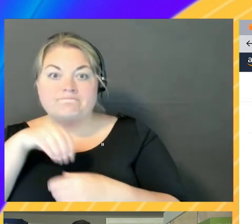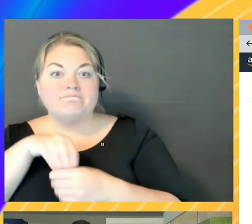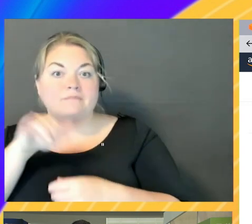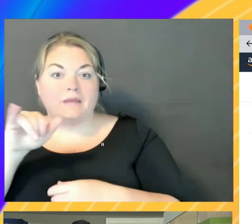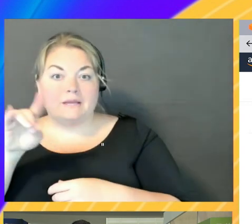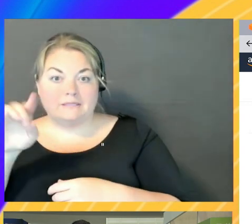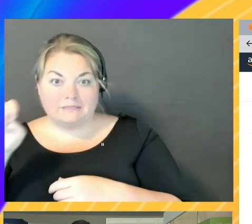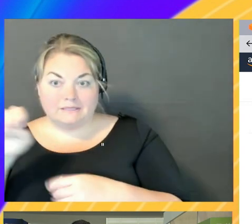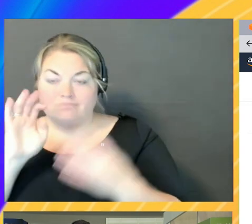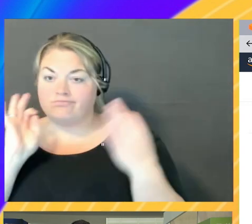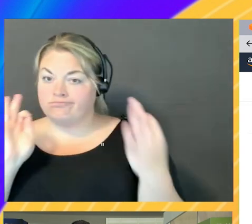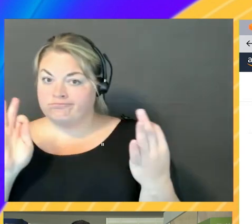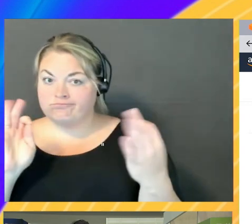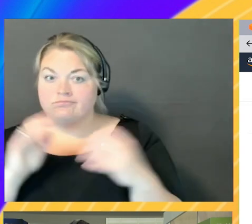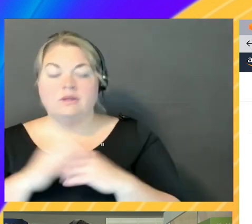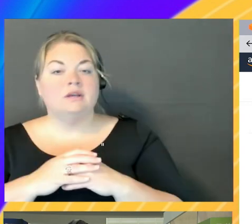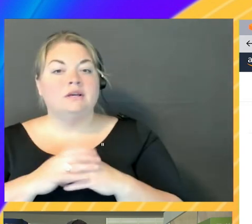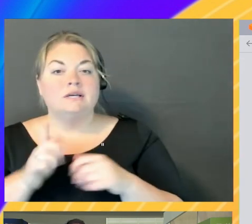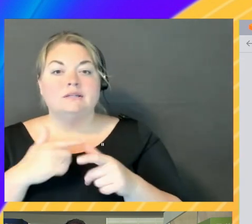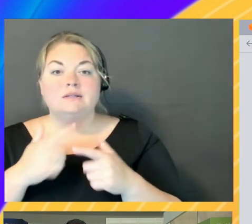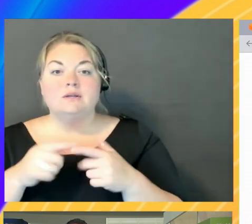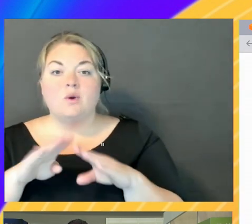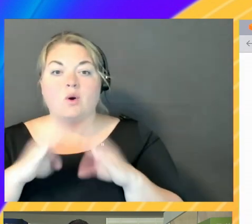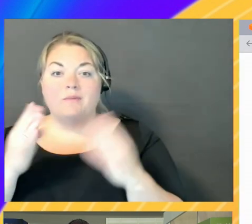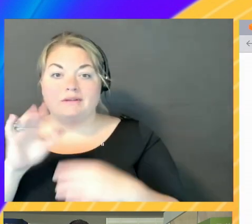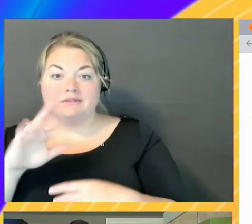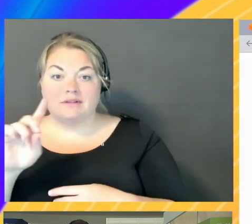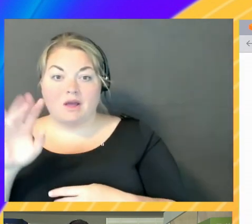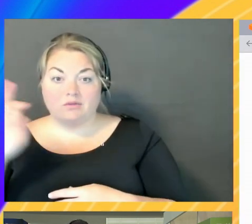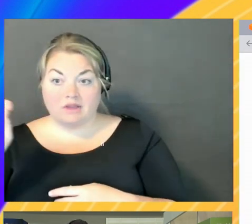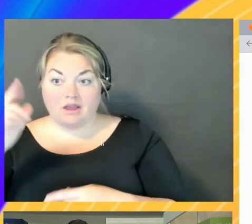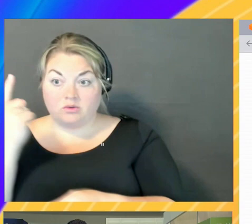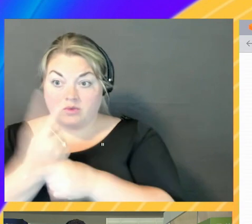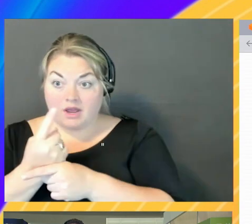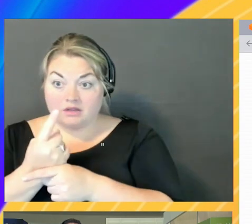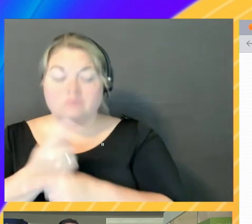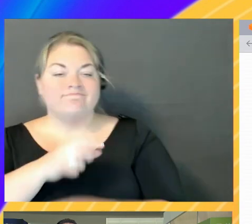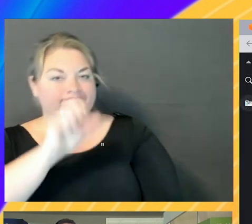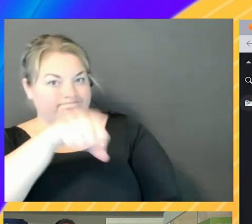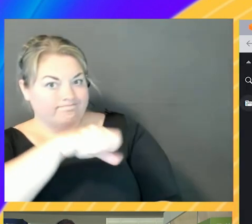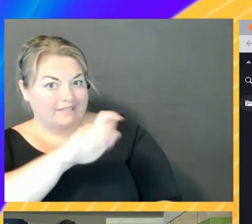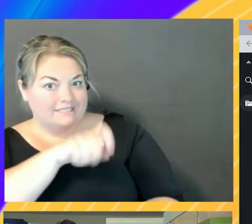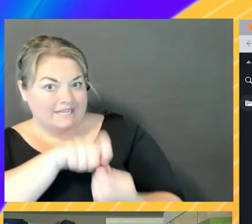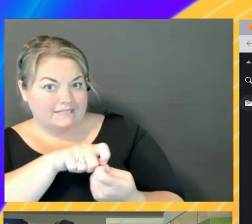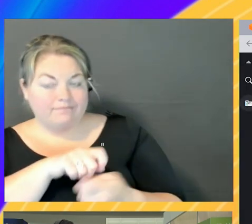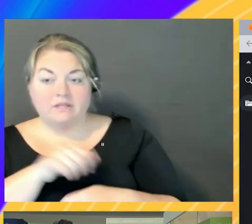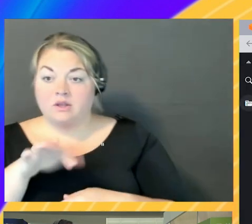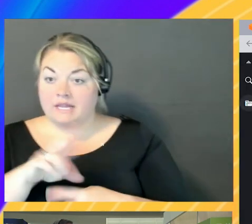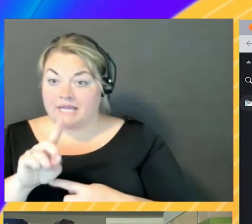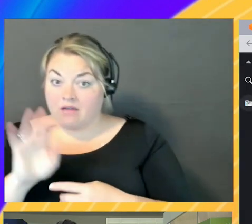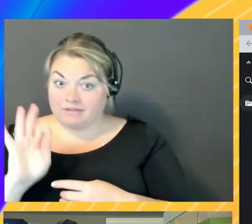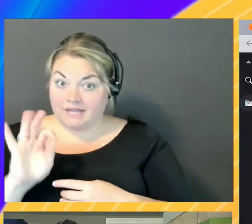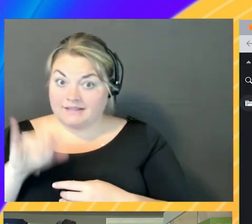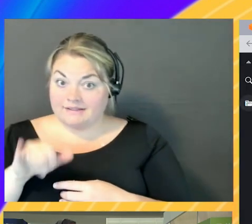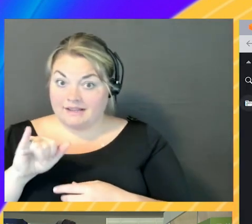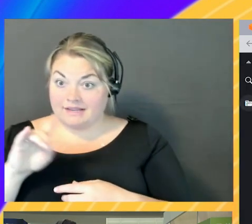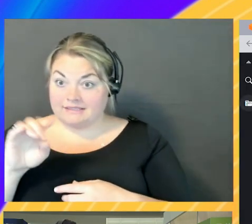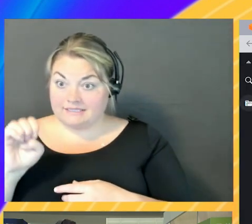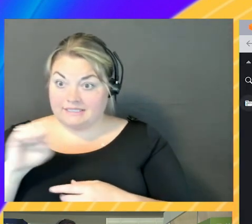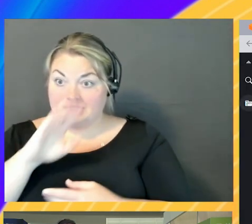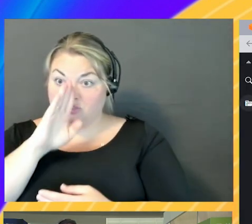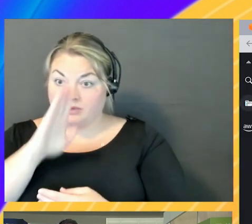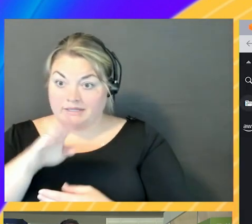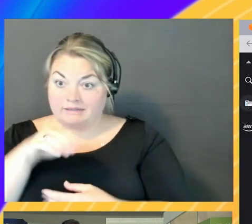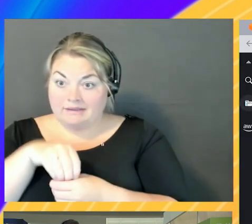perfect. And then I can open in Cloud9. Yep, exactly. Okay, so Cloud9 is our IDE directly within the console, within the